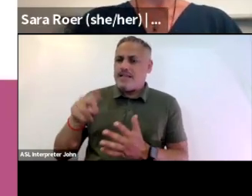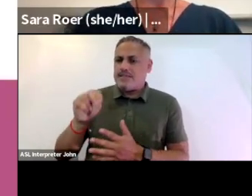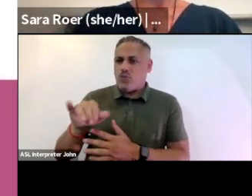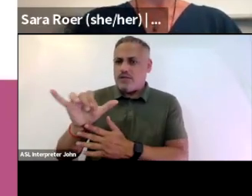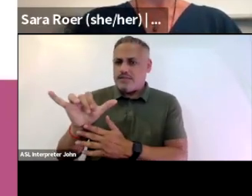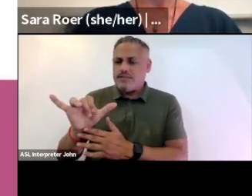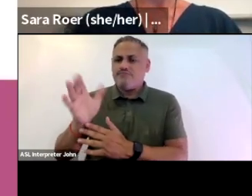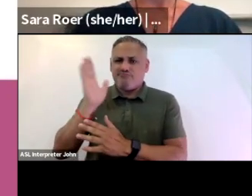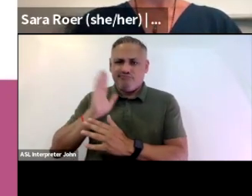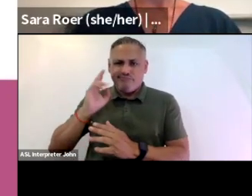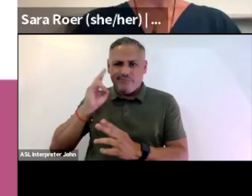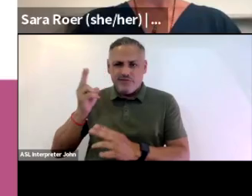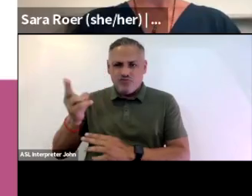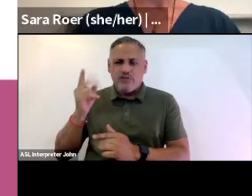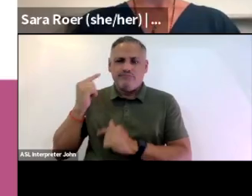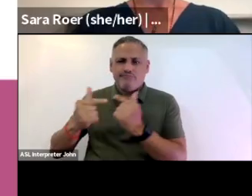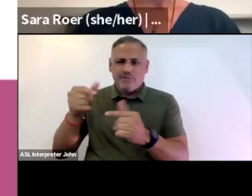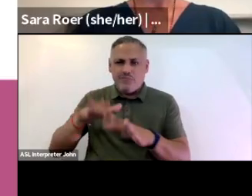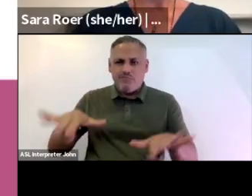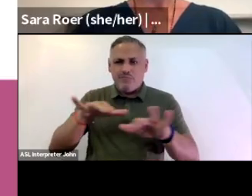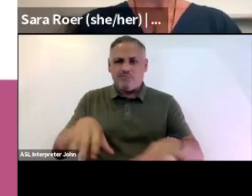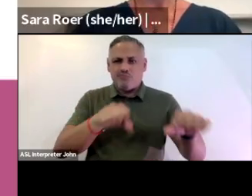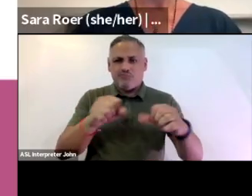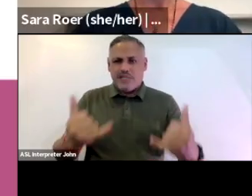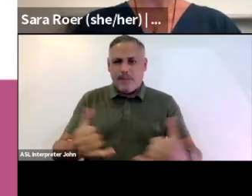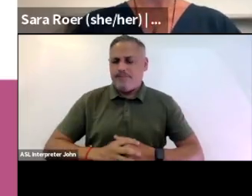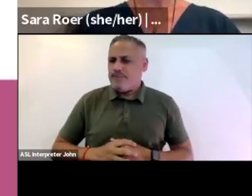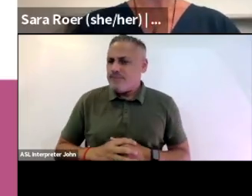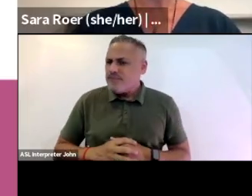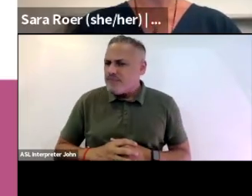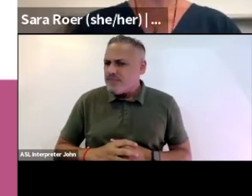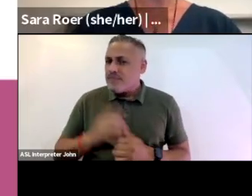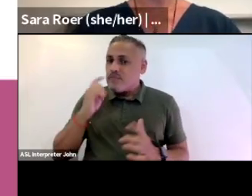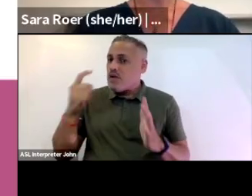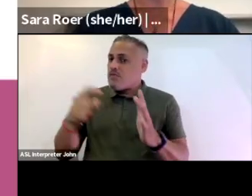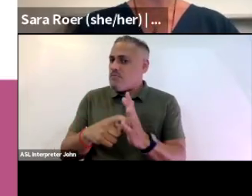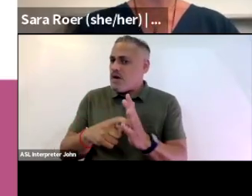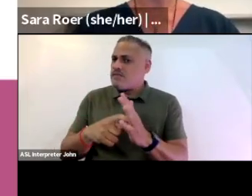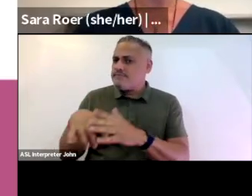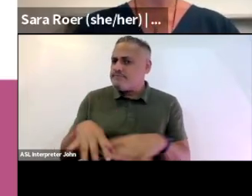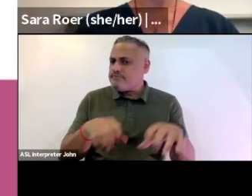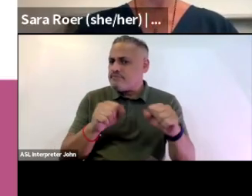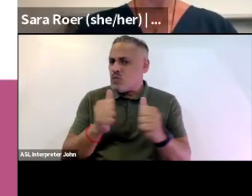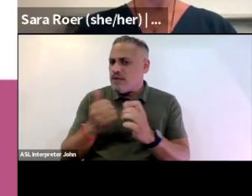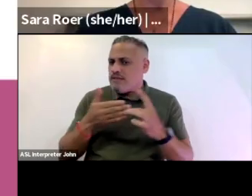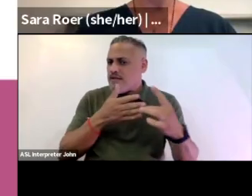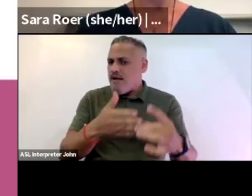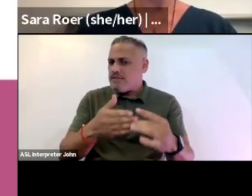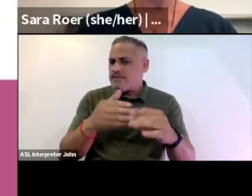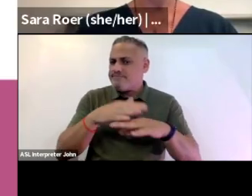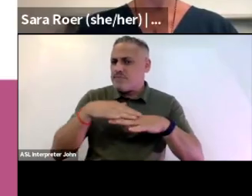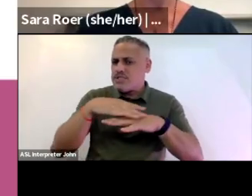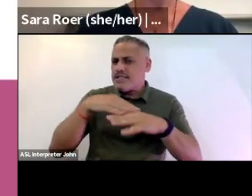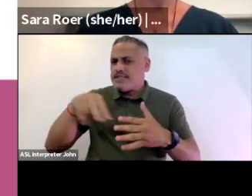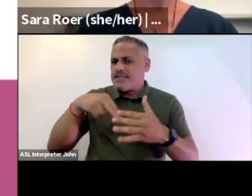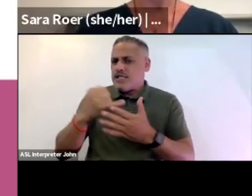country's history and its legacy in the space we occupy. Parts of this acknowledgement have been adapted with the guidance of Indigenous dance